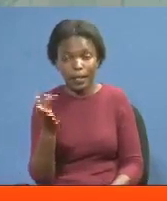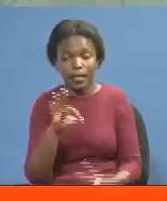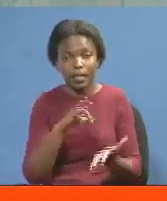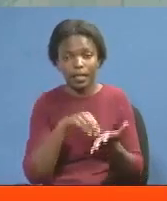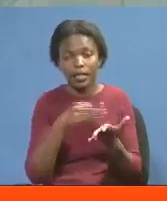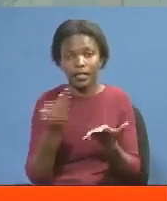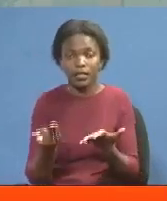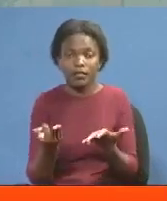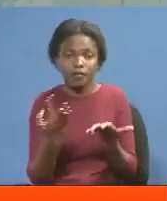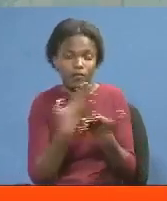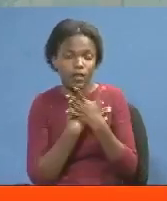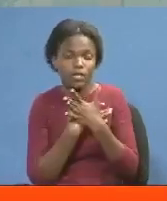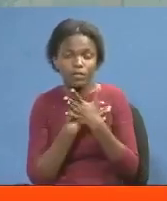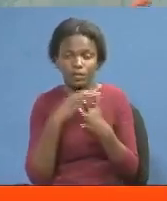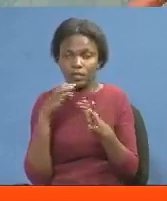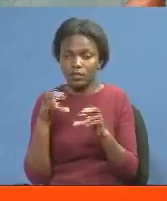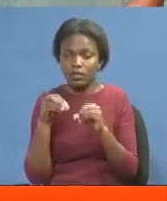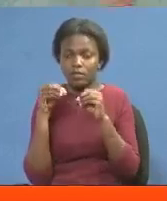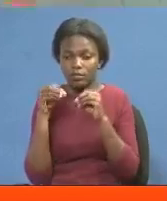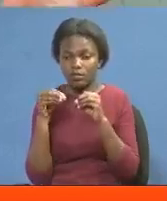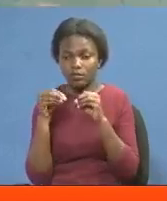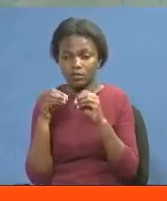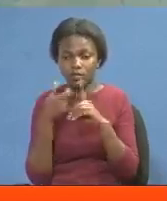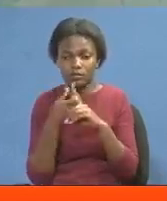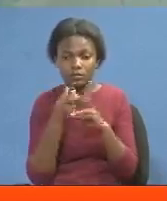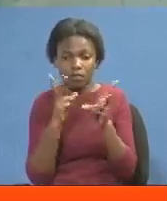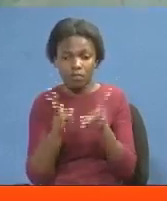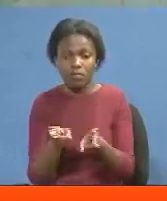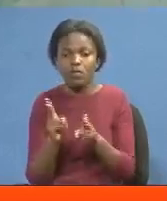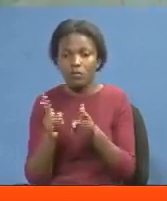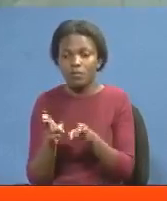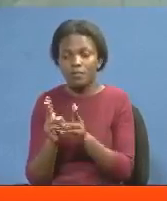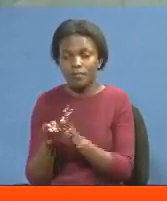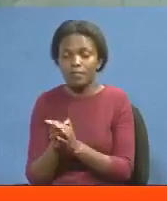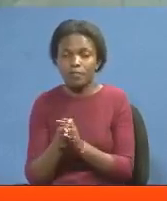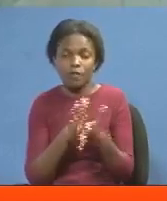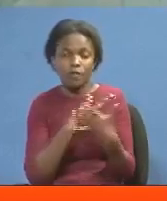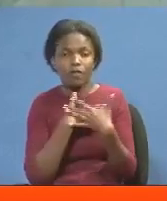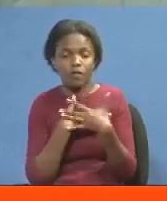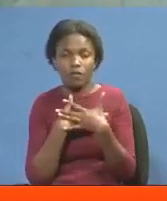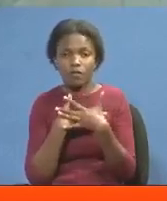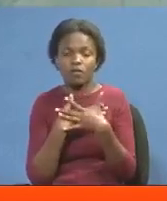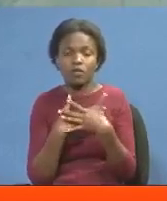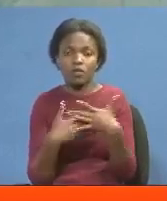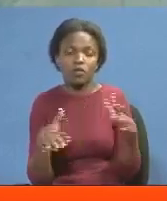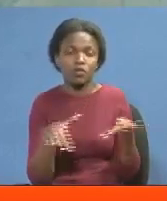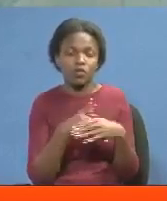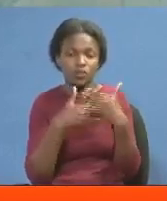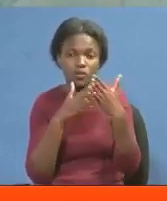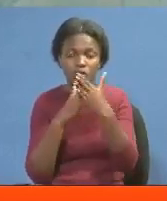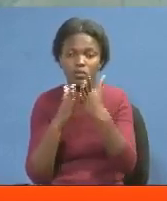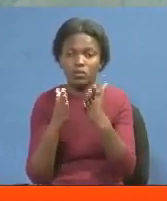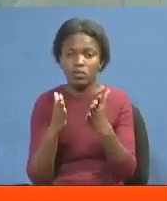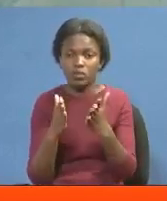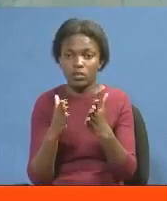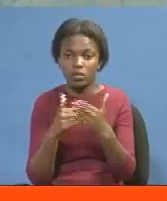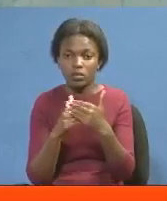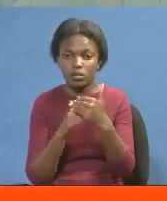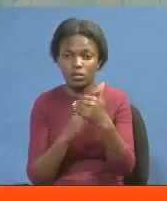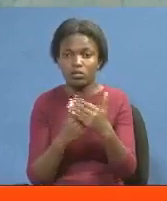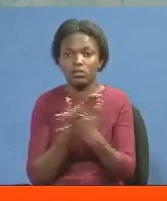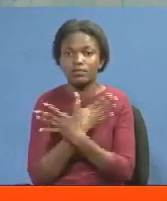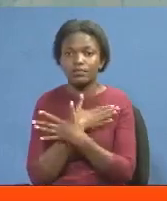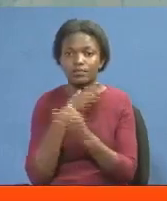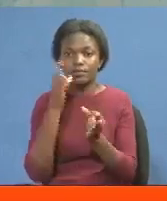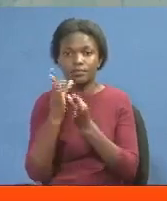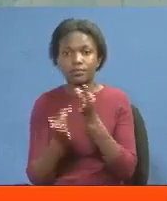to take that friendship from the normal citizenship kind of friendship into leadership friendship. Because if you